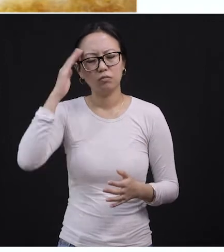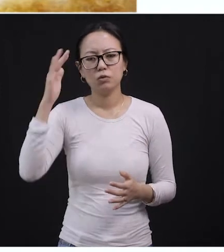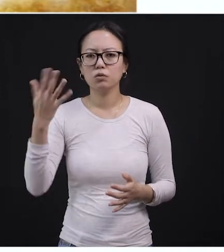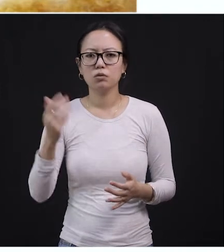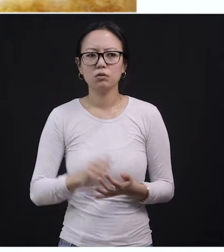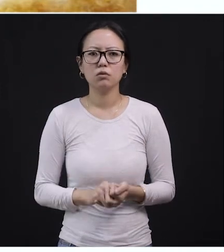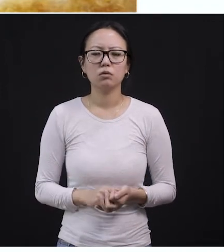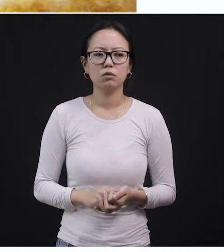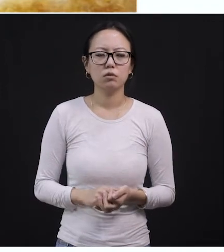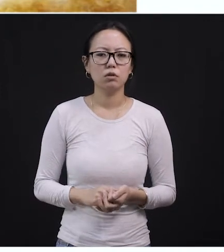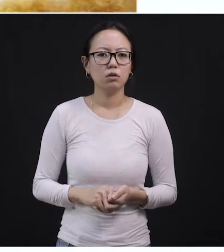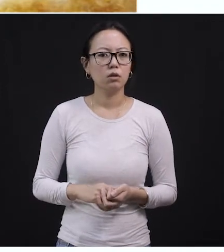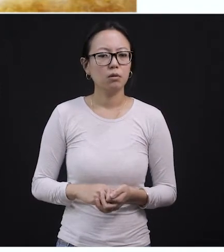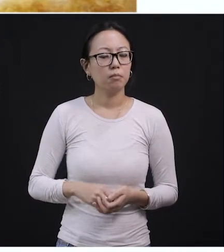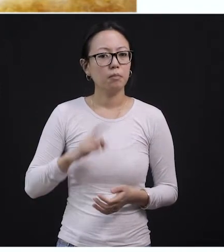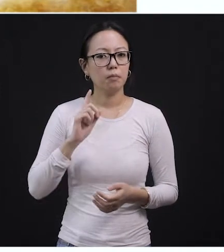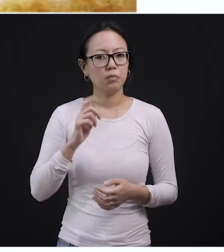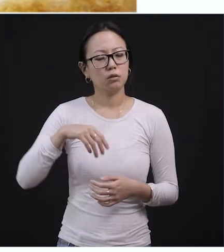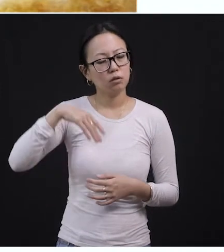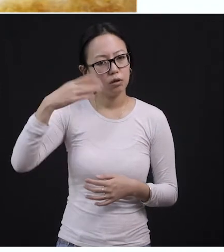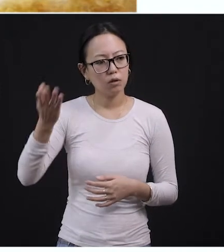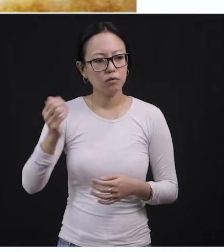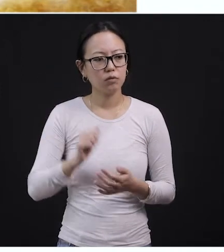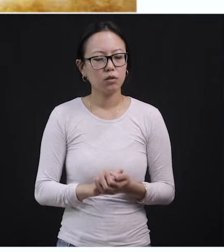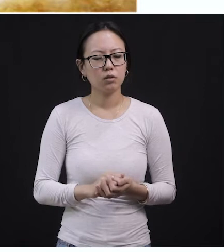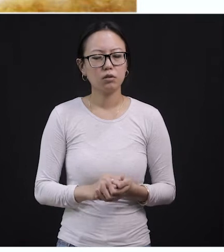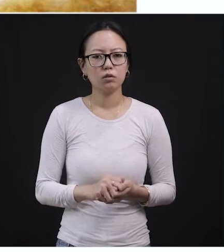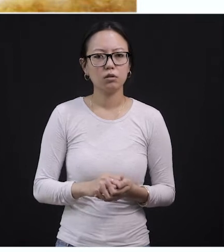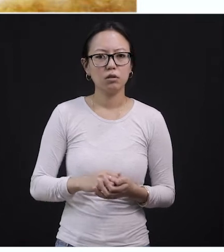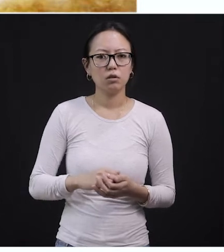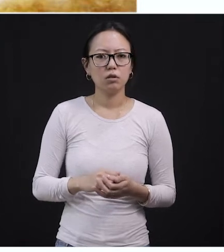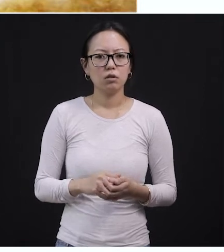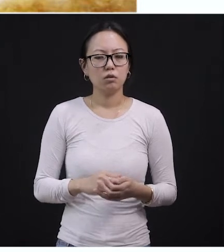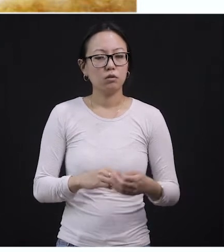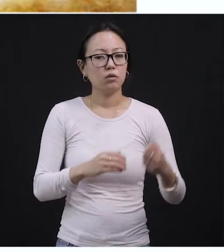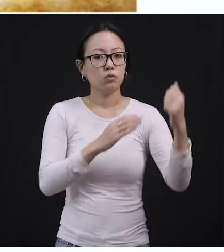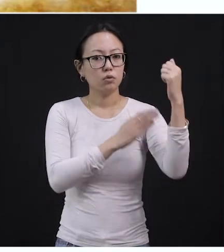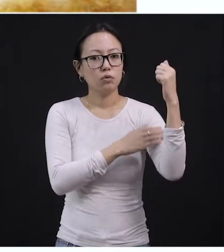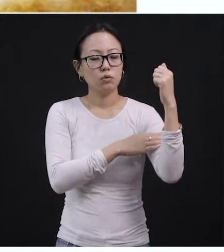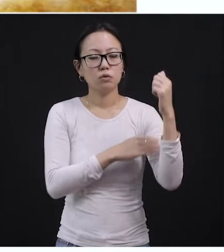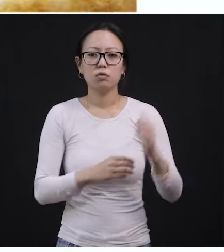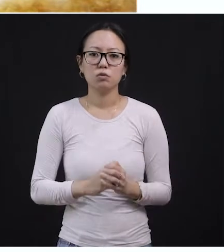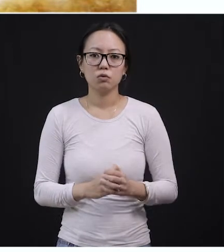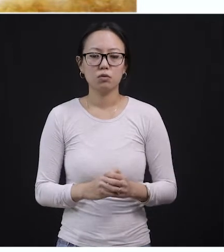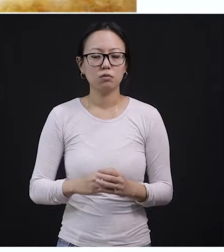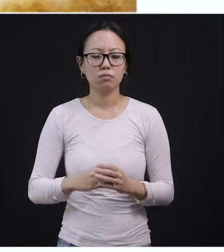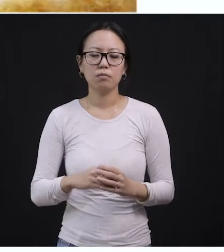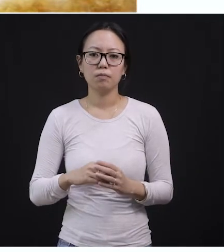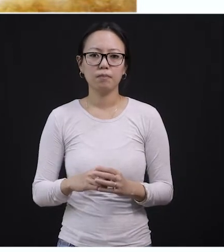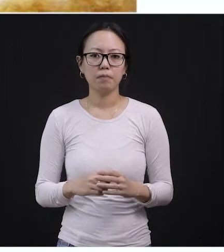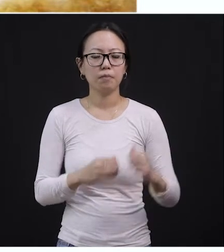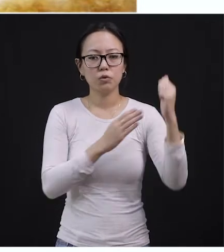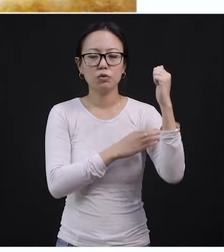part we saw that the Chalukyas and the Pallavas, they became a stronger power, and that was only after